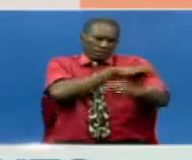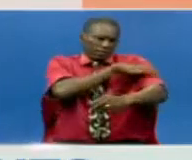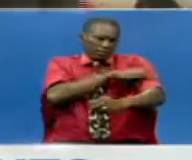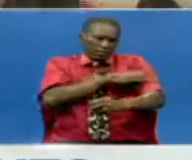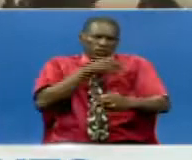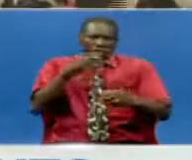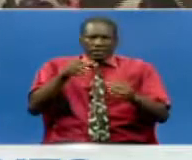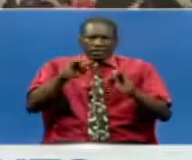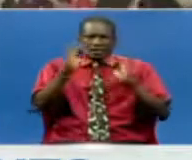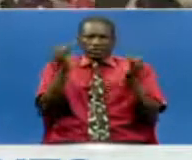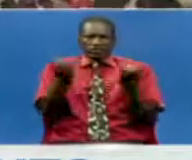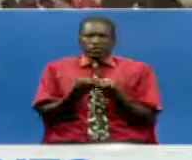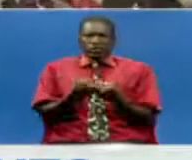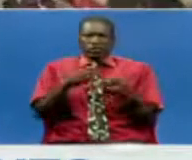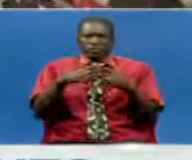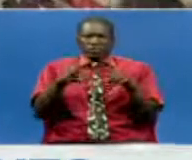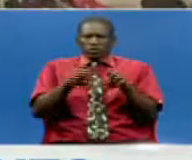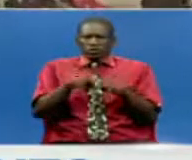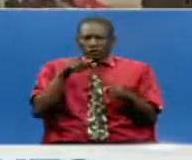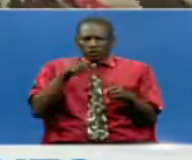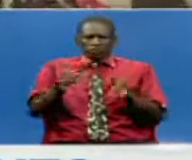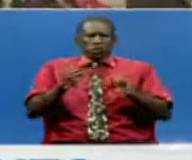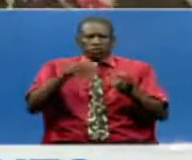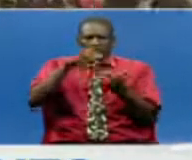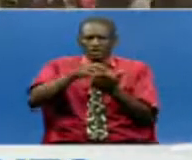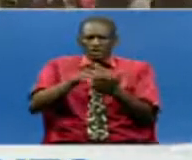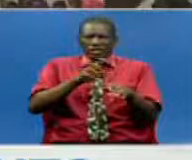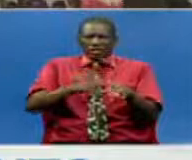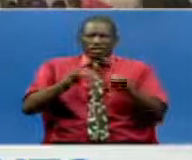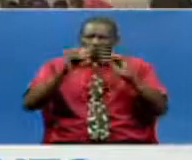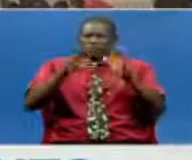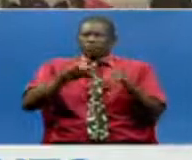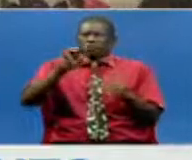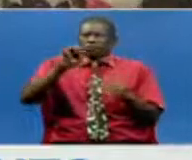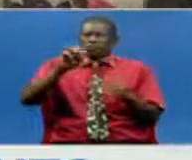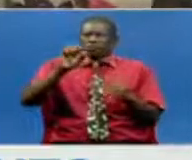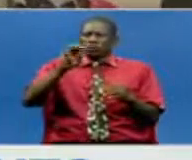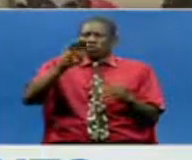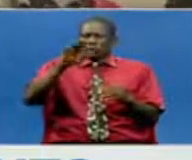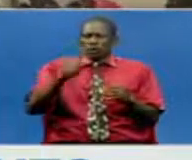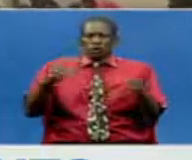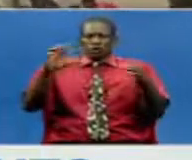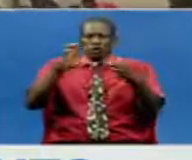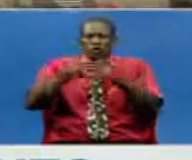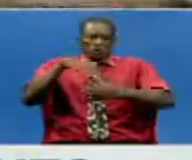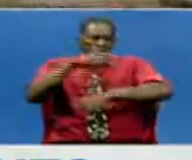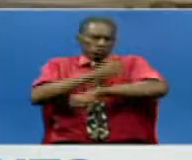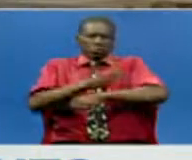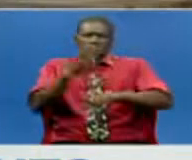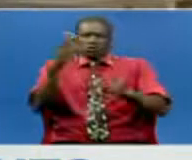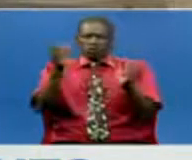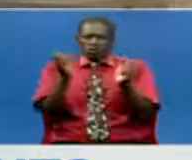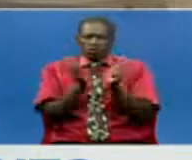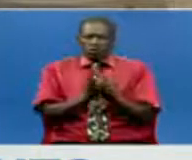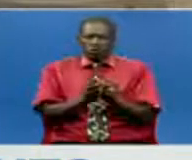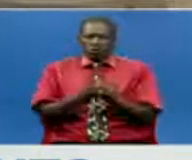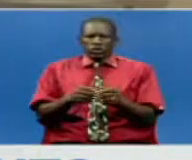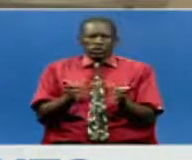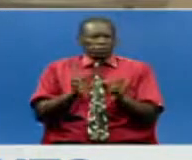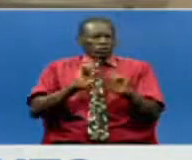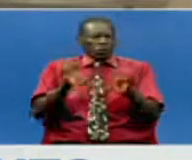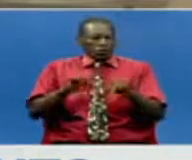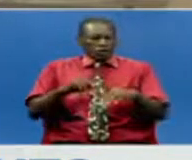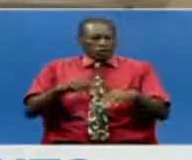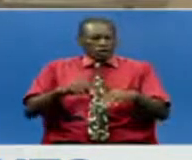institution. However, that was not the case when coach Musumba joined the school back in 2012. Not a popular game in most